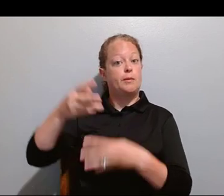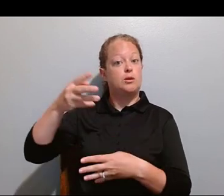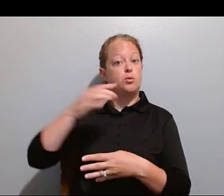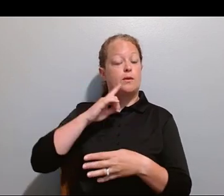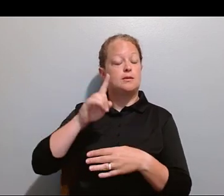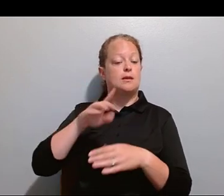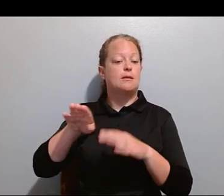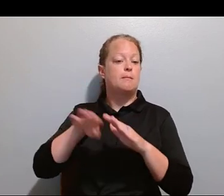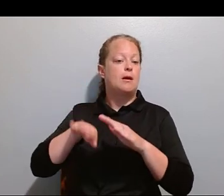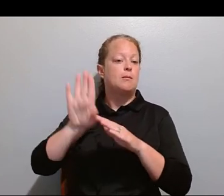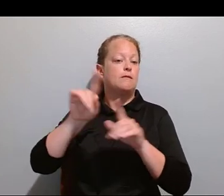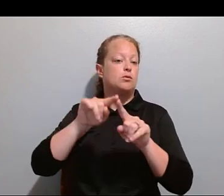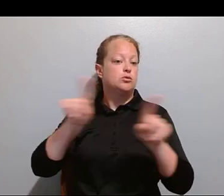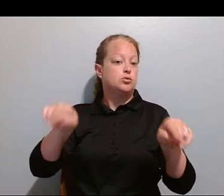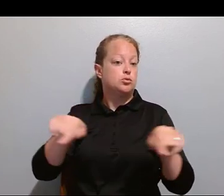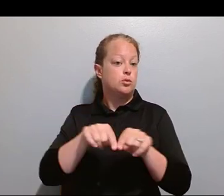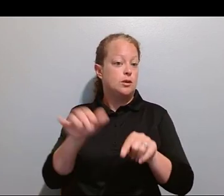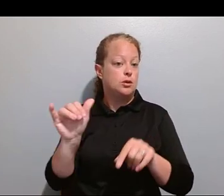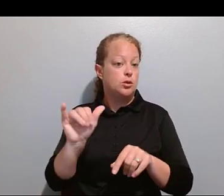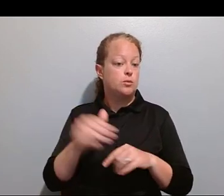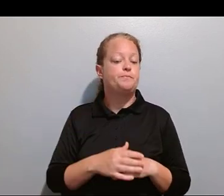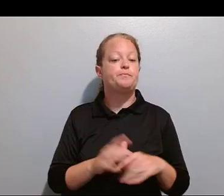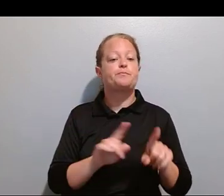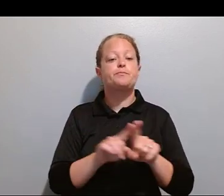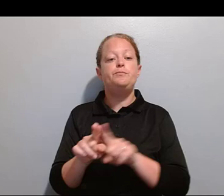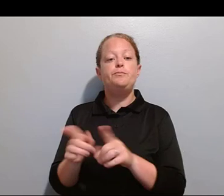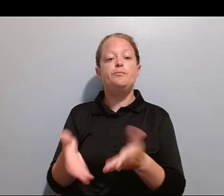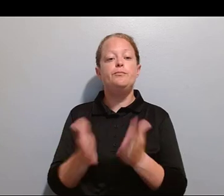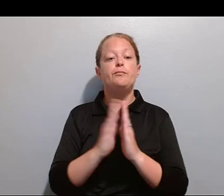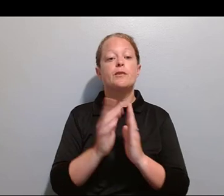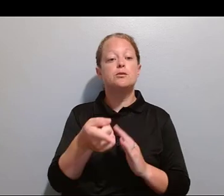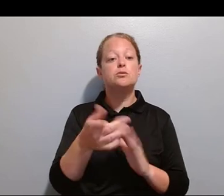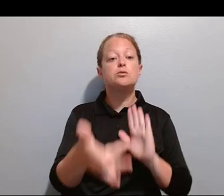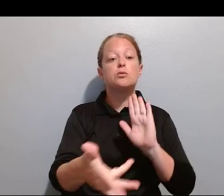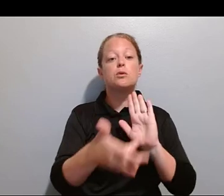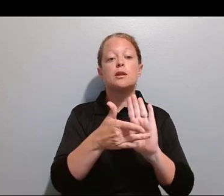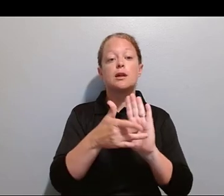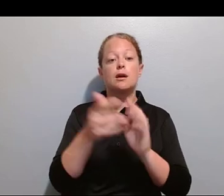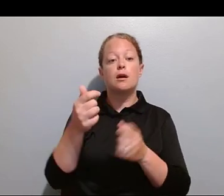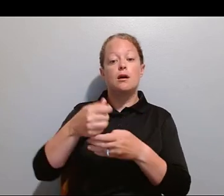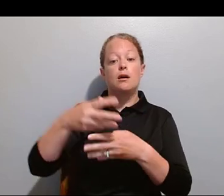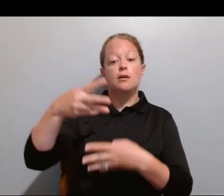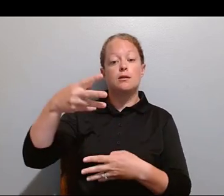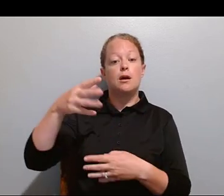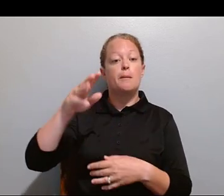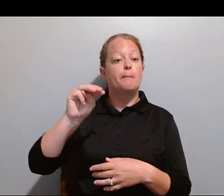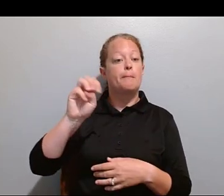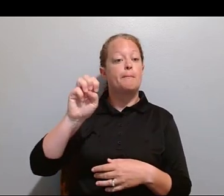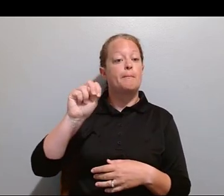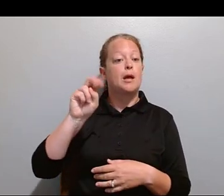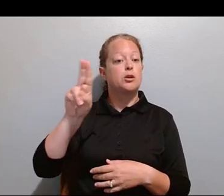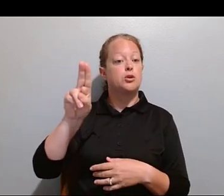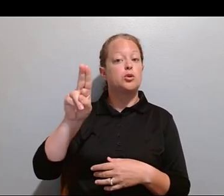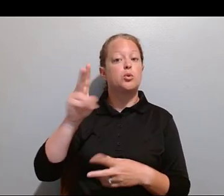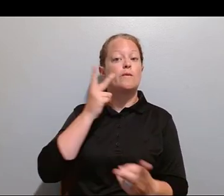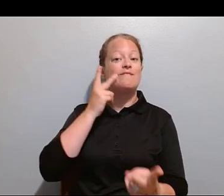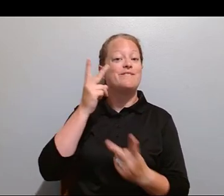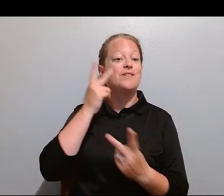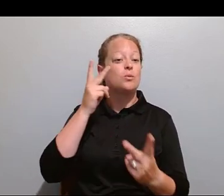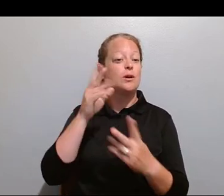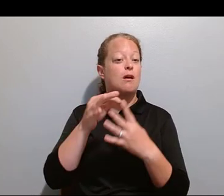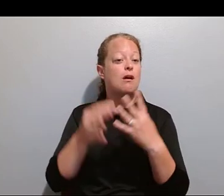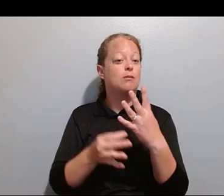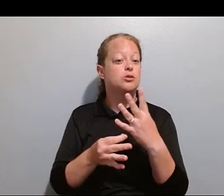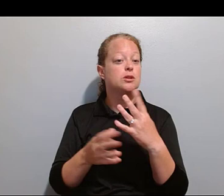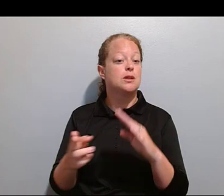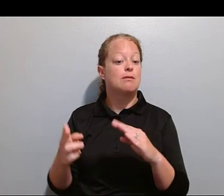screen. We also ask you to click on the menu options, viewing options at the